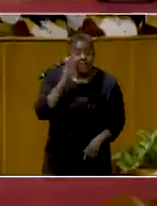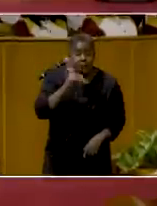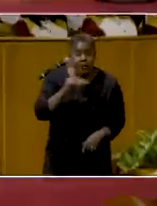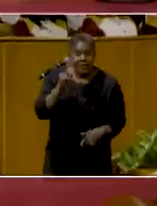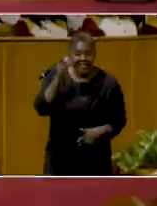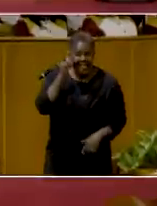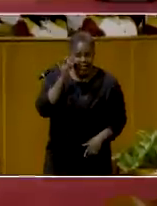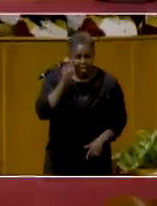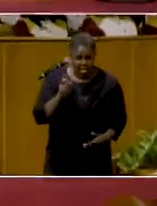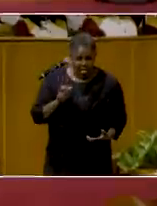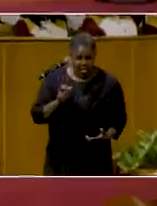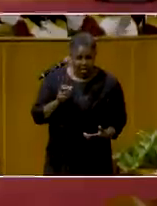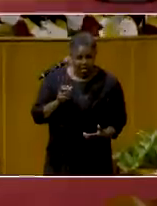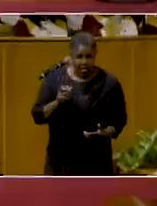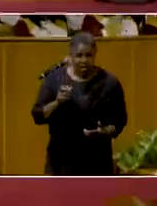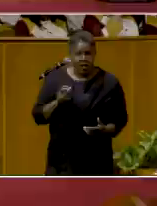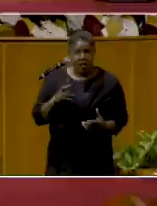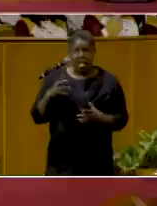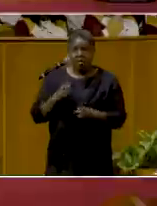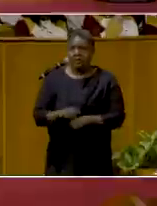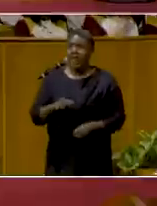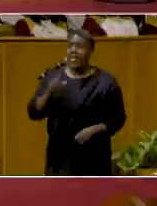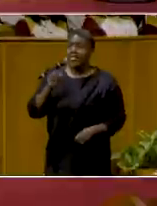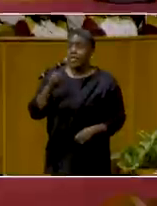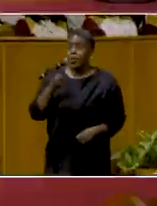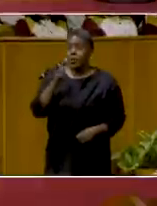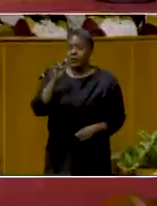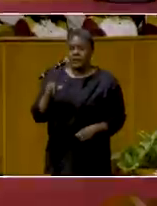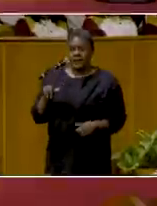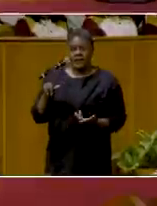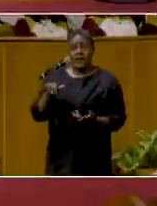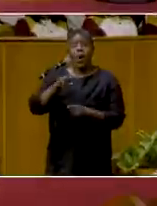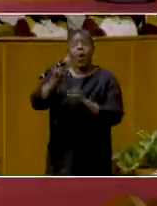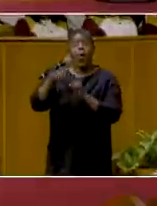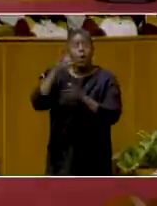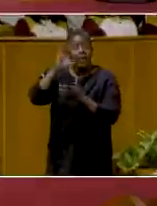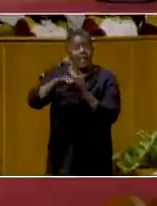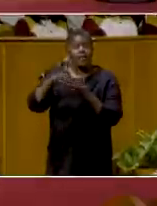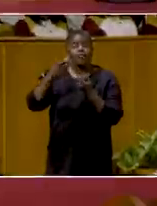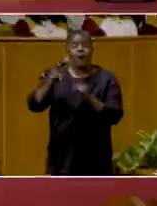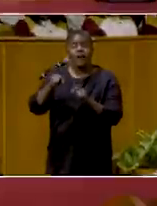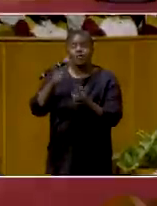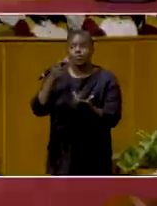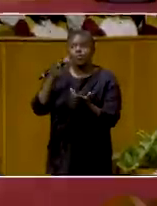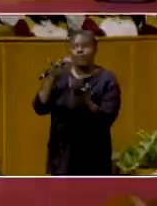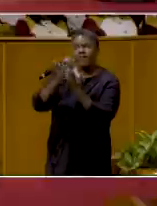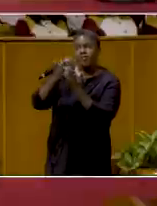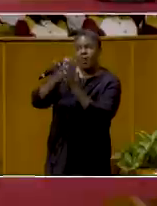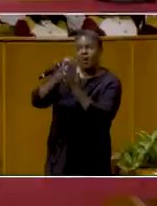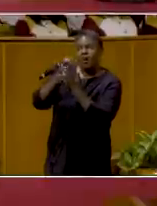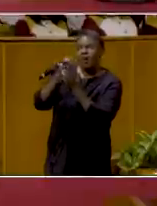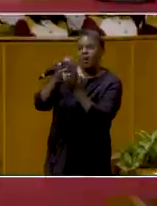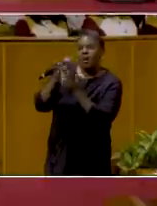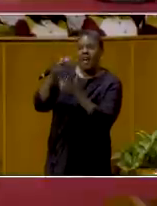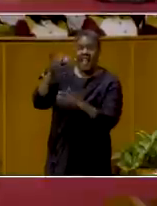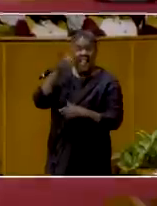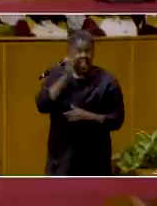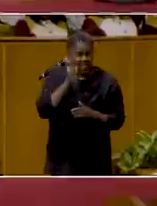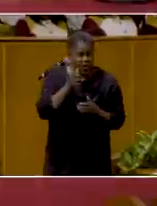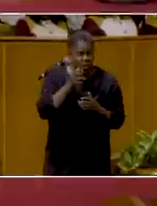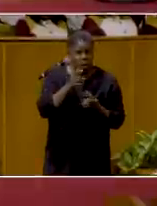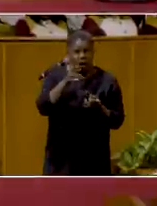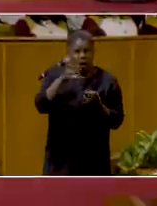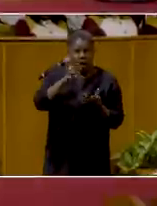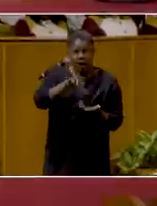evil. Cliff Note version, theodicy is when the believer tries to reconcile an evil, a